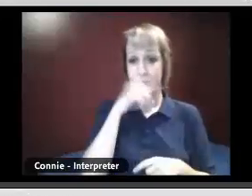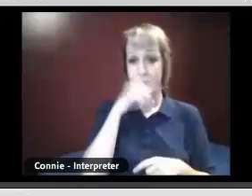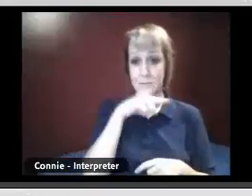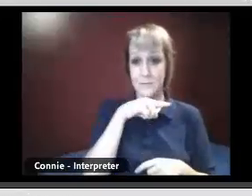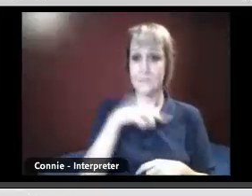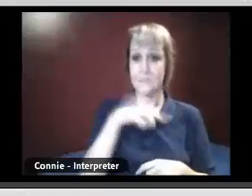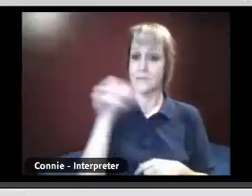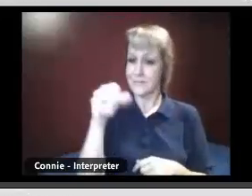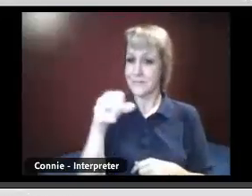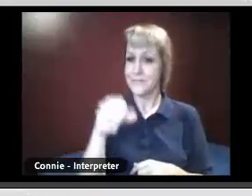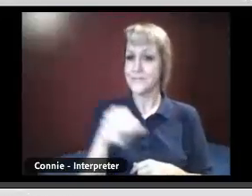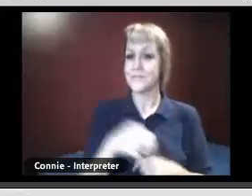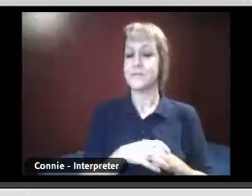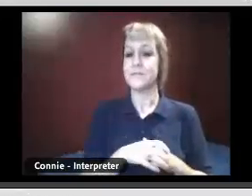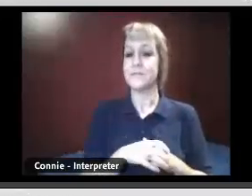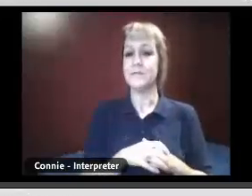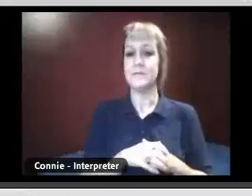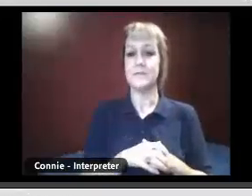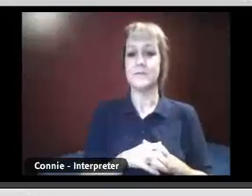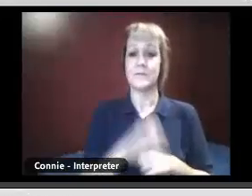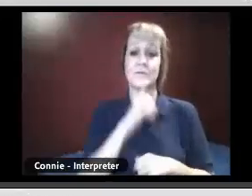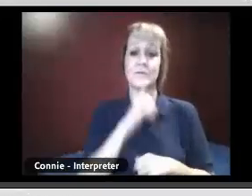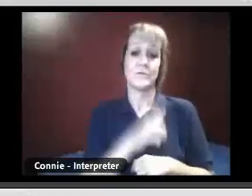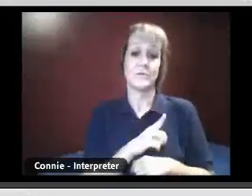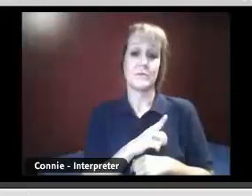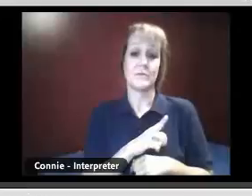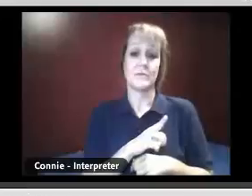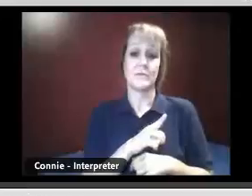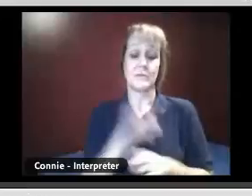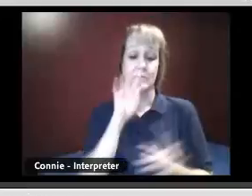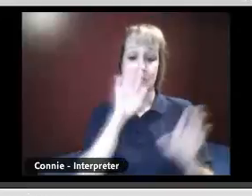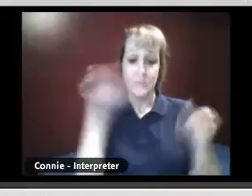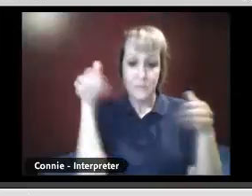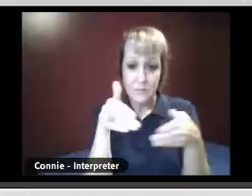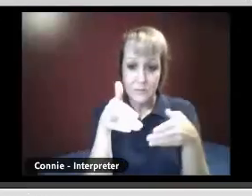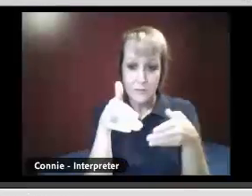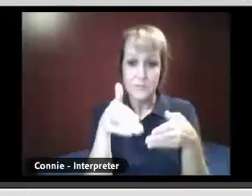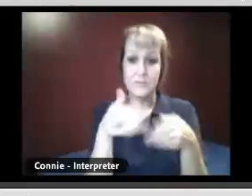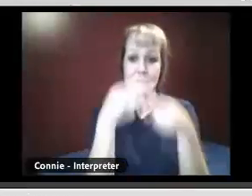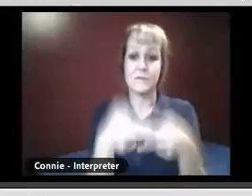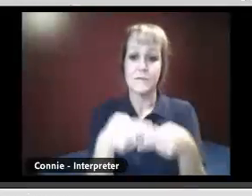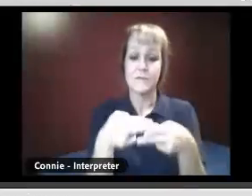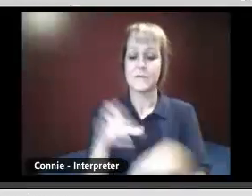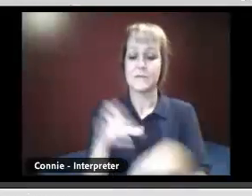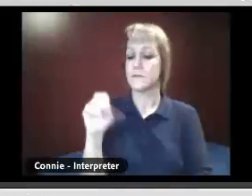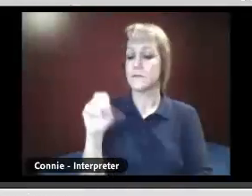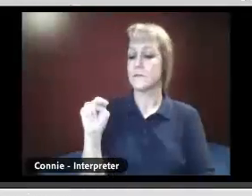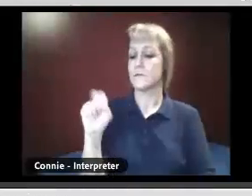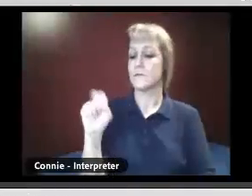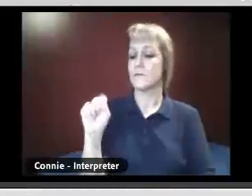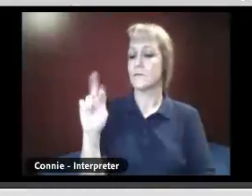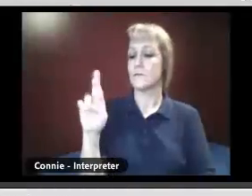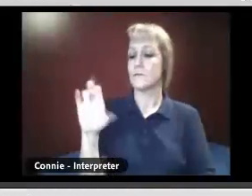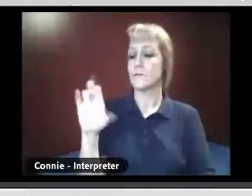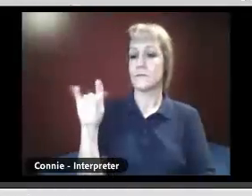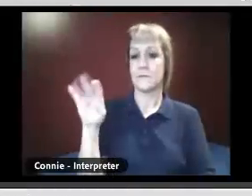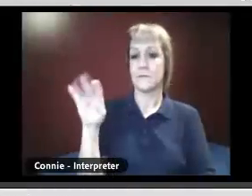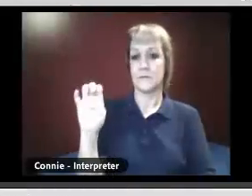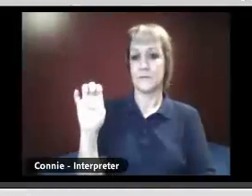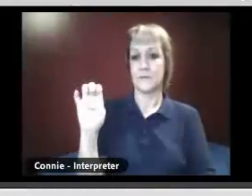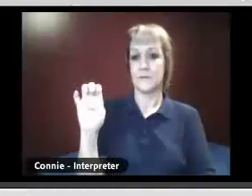yes, it is. You're really honing in on what is called constructive conflict, because out of